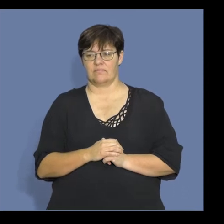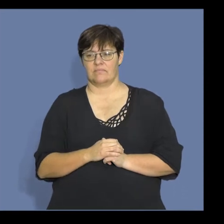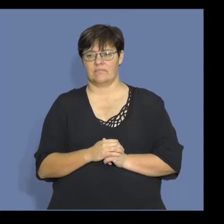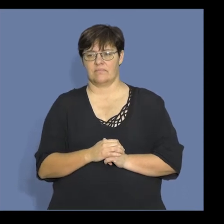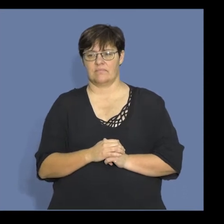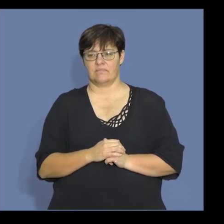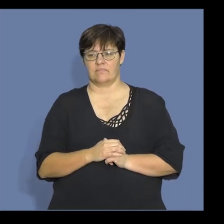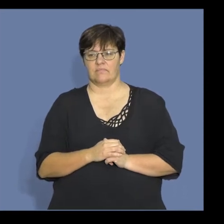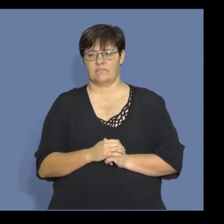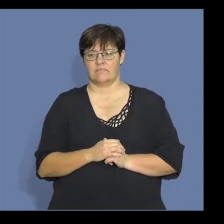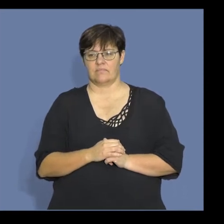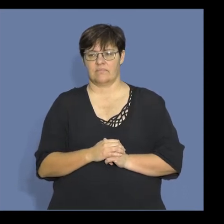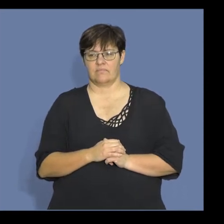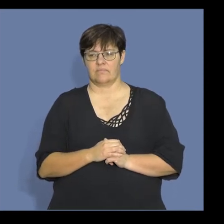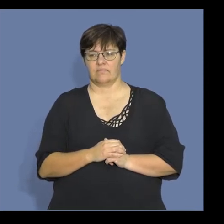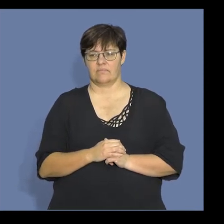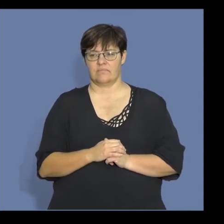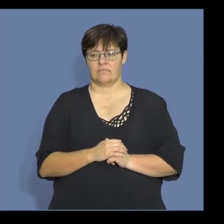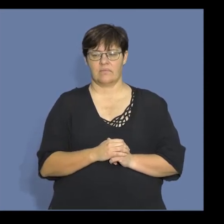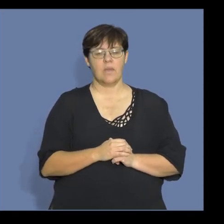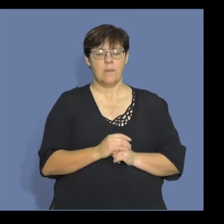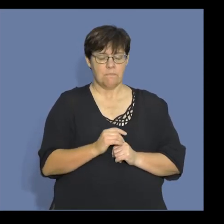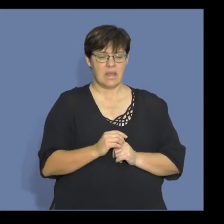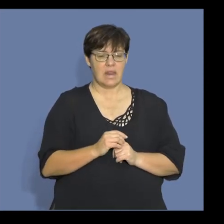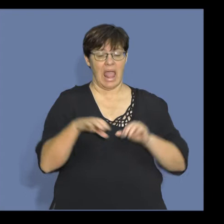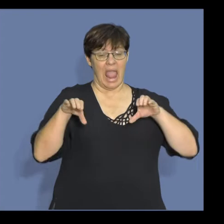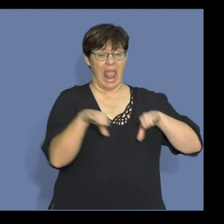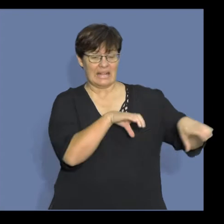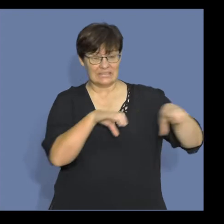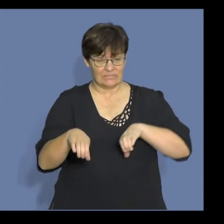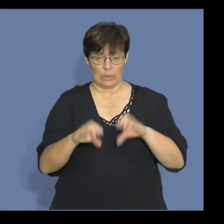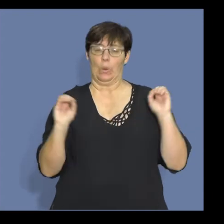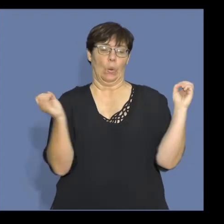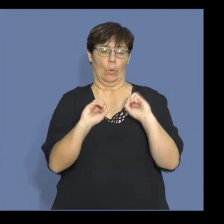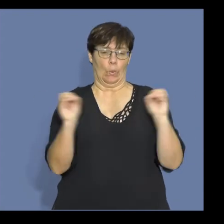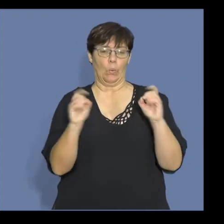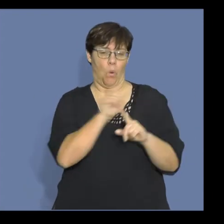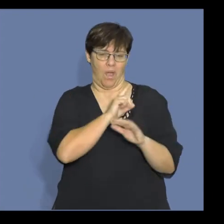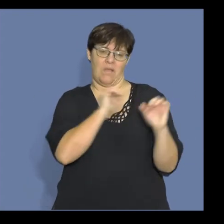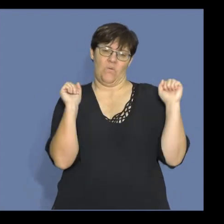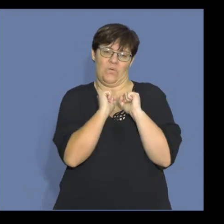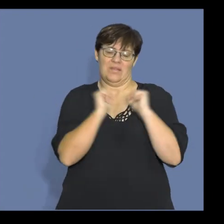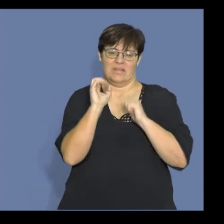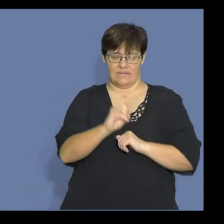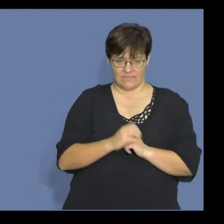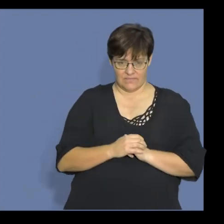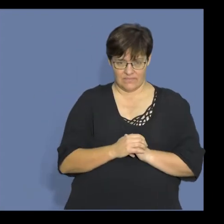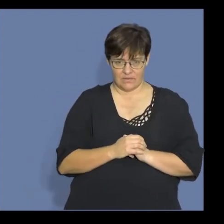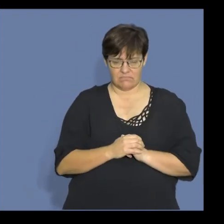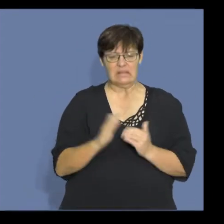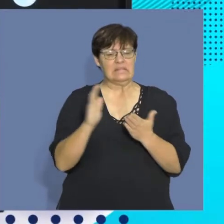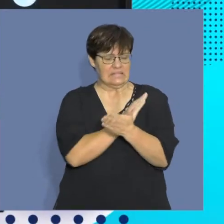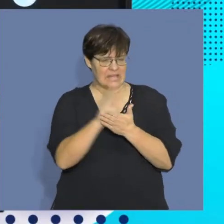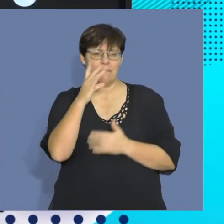case. The next description is inactivity during winter. So guys, we know